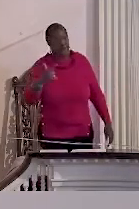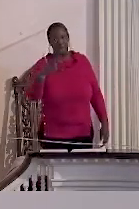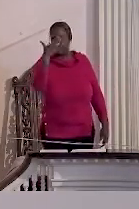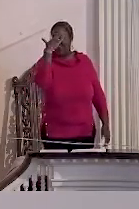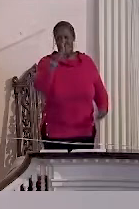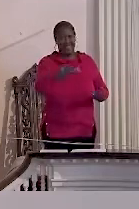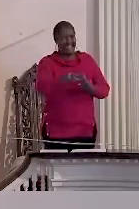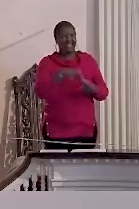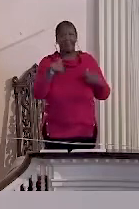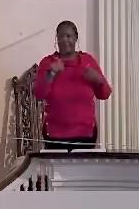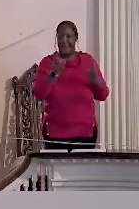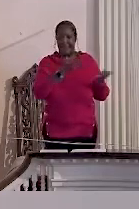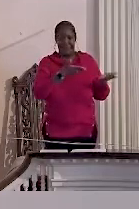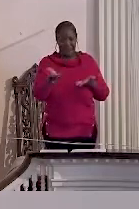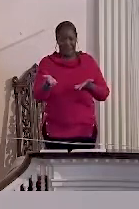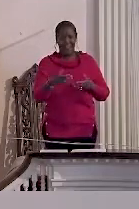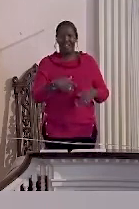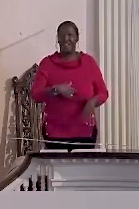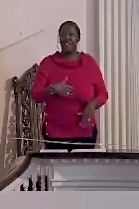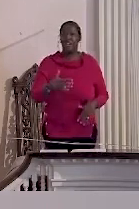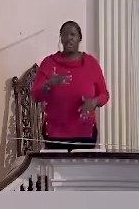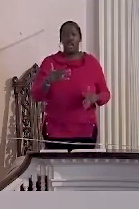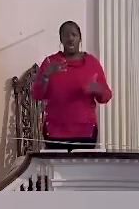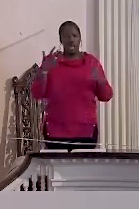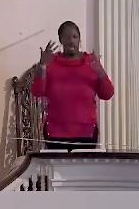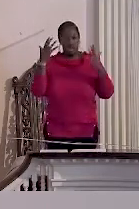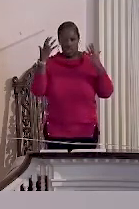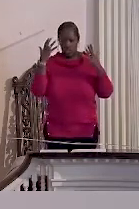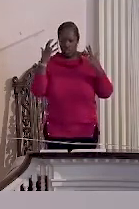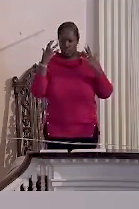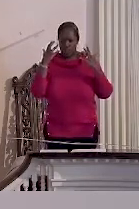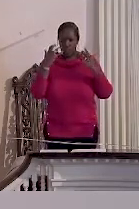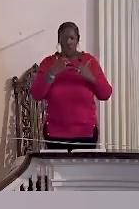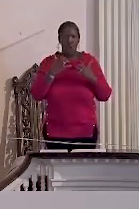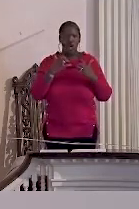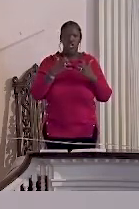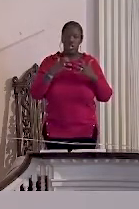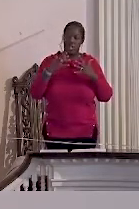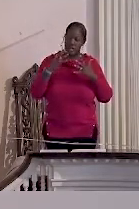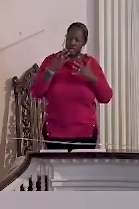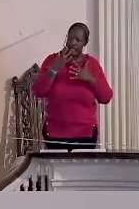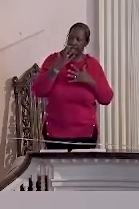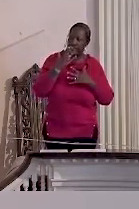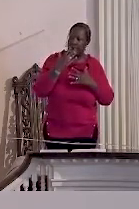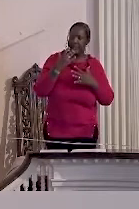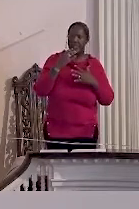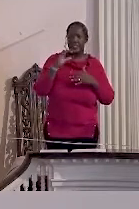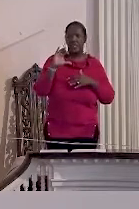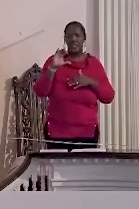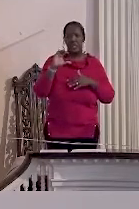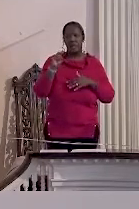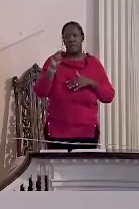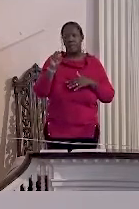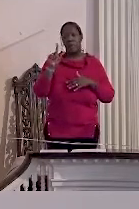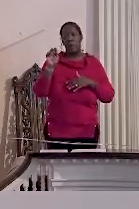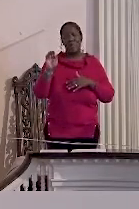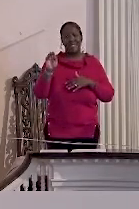would bring, the dark, unsweetened chocolate for mole sauce, the kind in Abuelita's